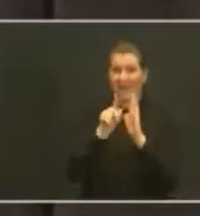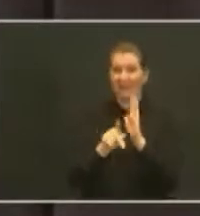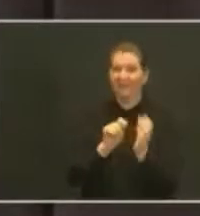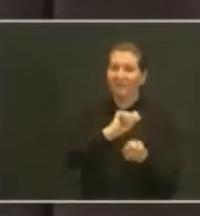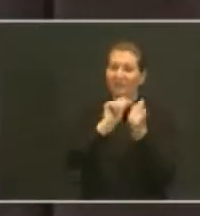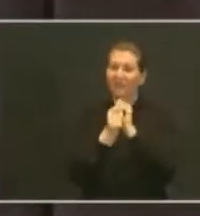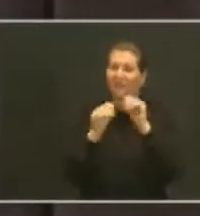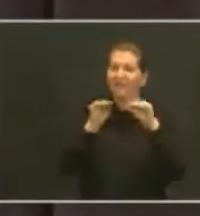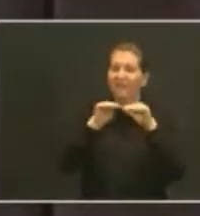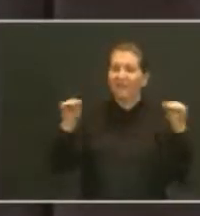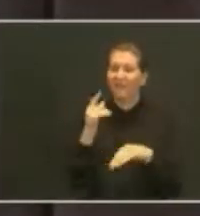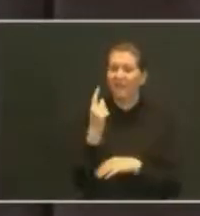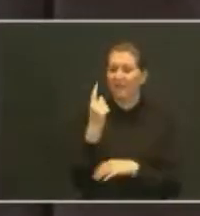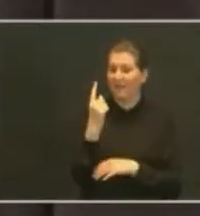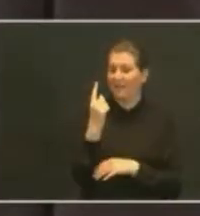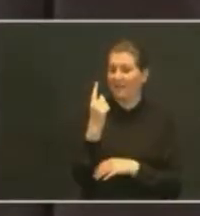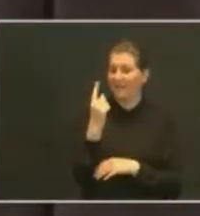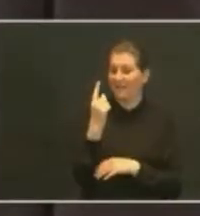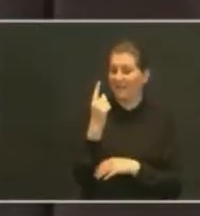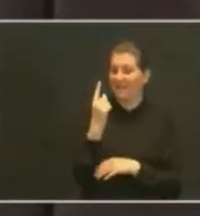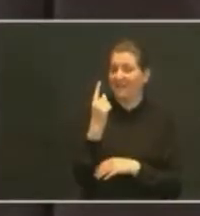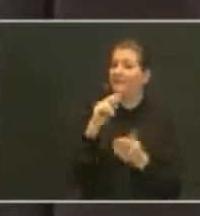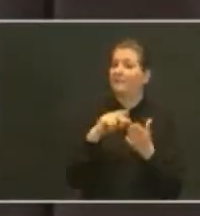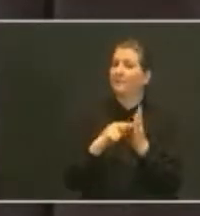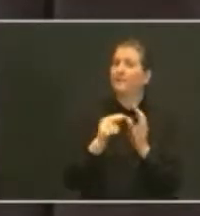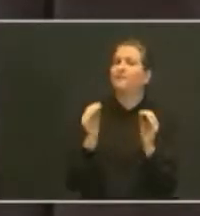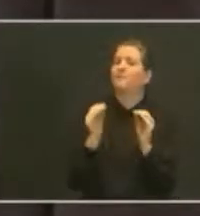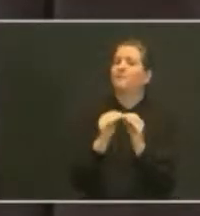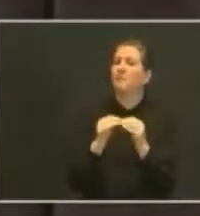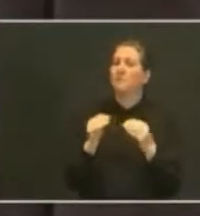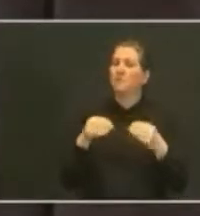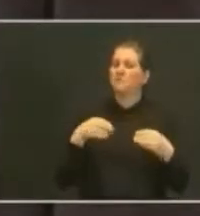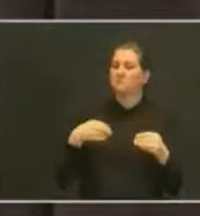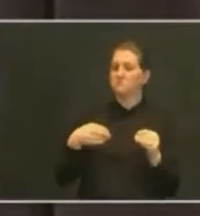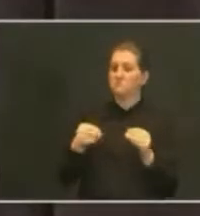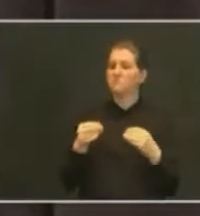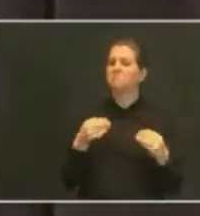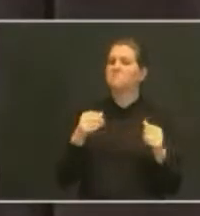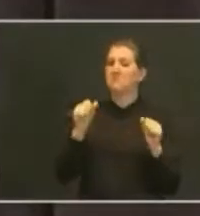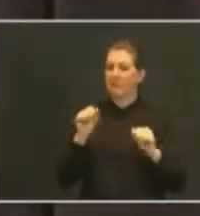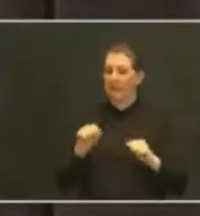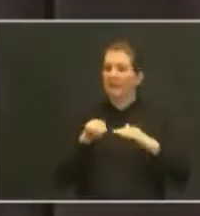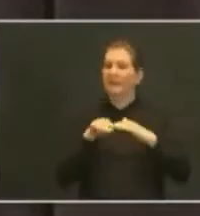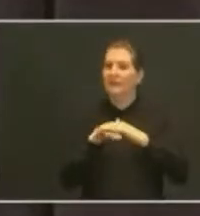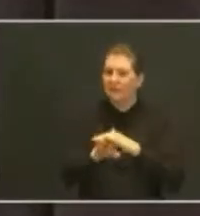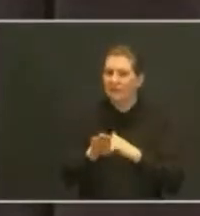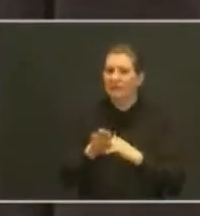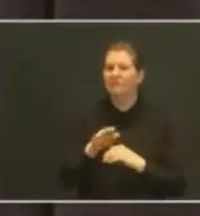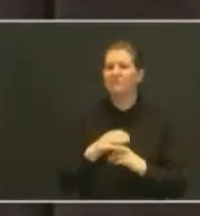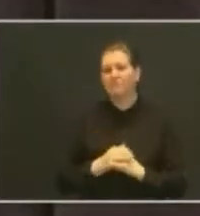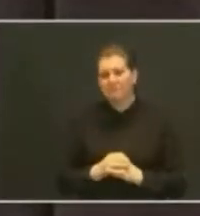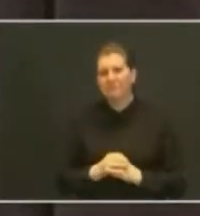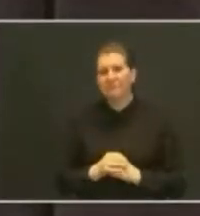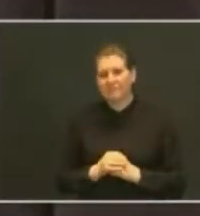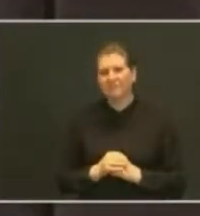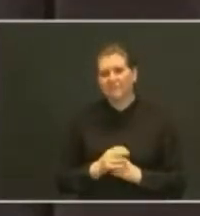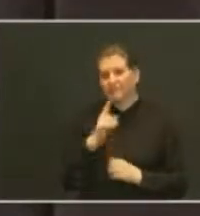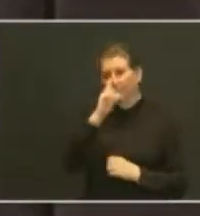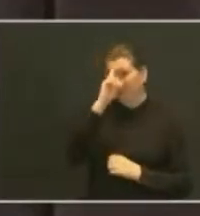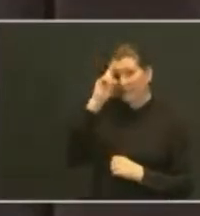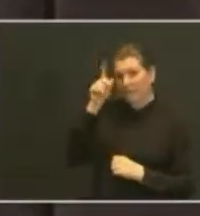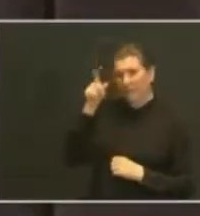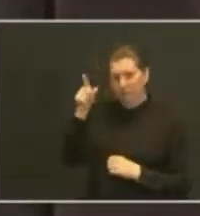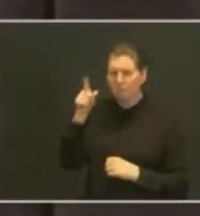the least restrictive level. The hospitals will still be asking you to work with them to minimize